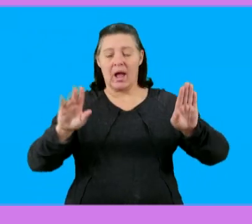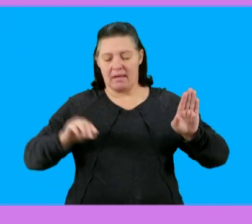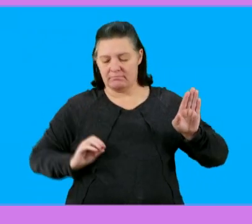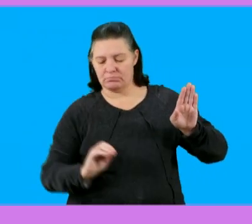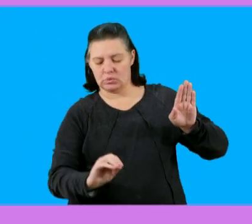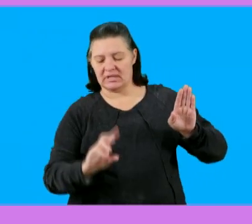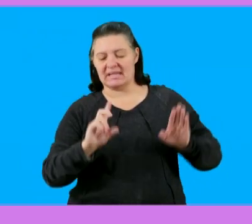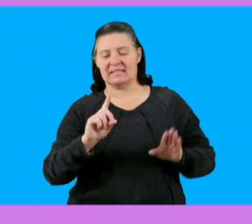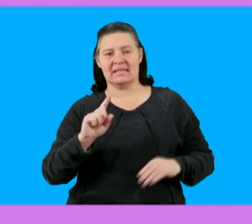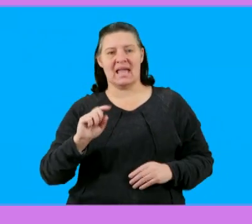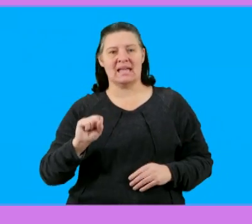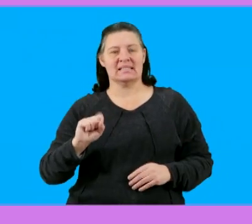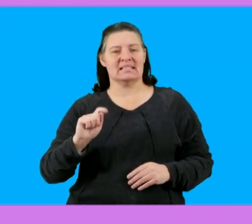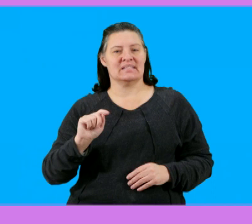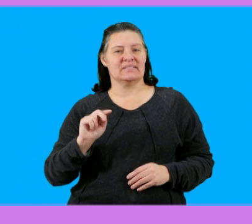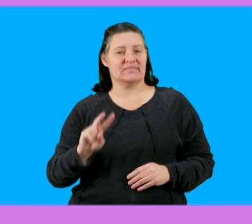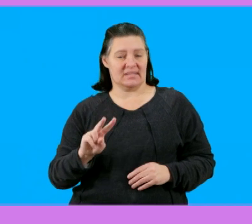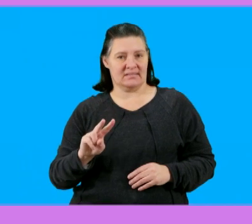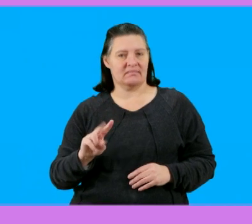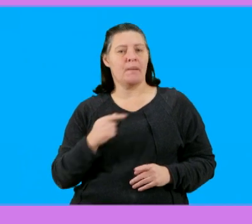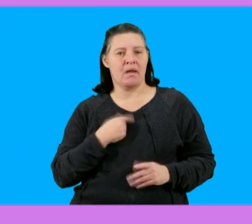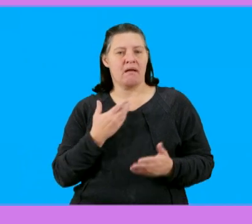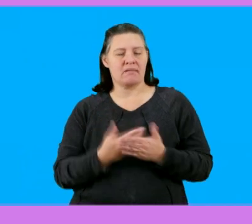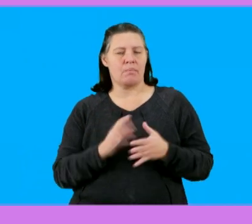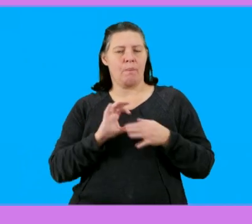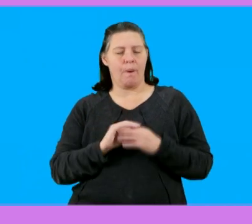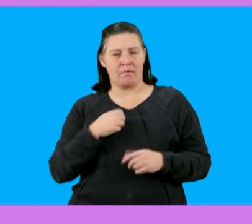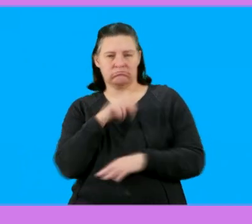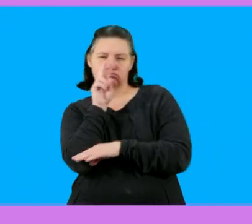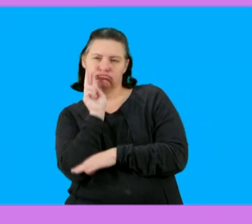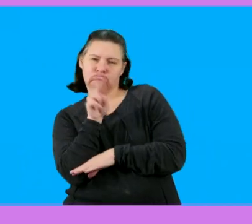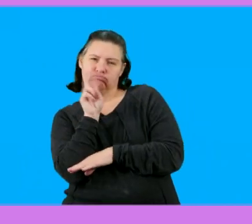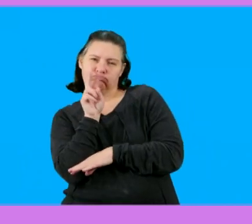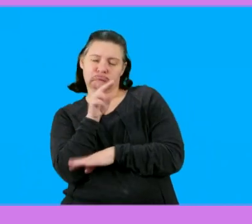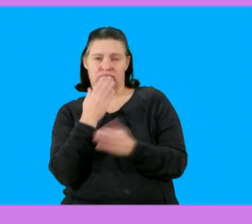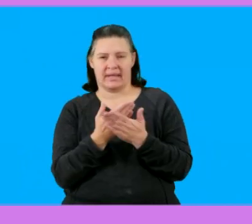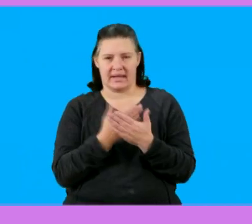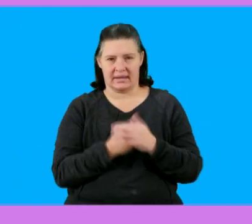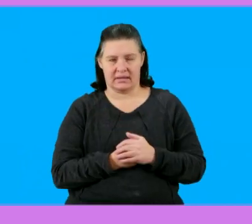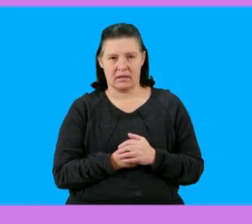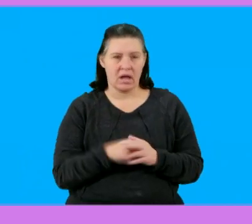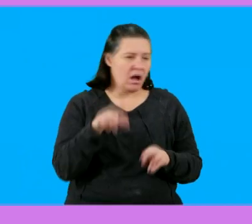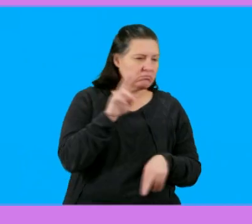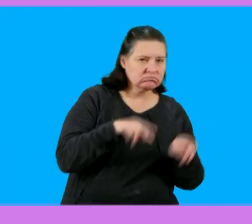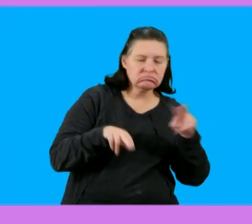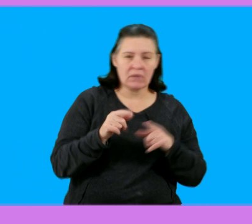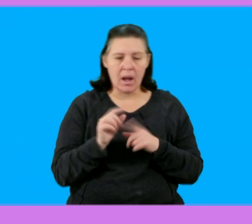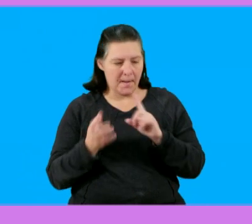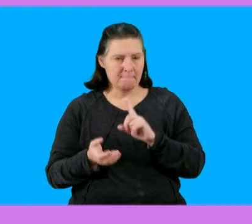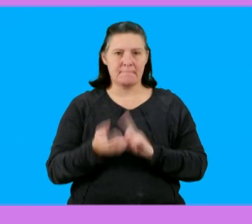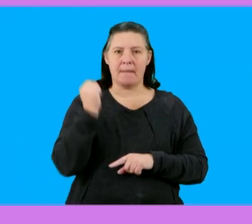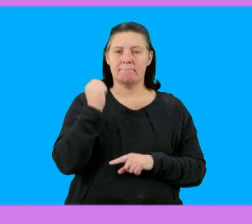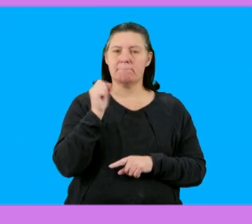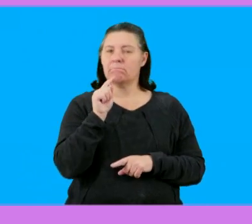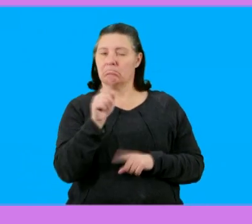DSTV at his flat. This way he will be able to watch these games from the comfort of his home. While browsing the internet, Raymond